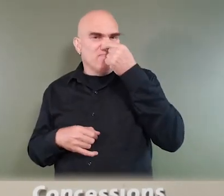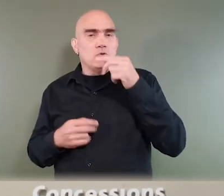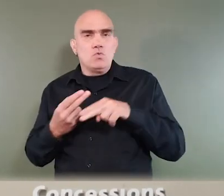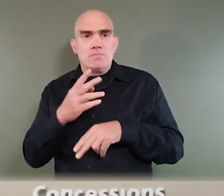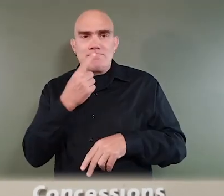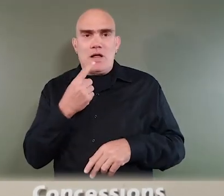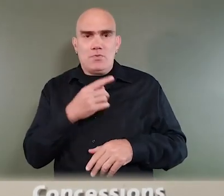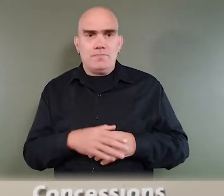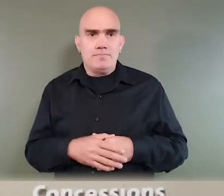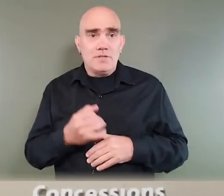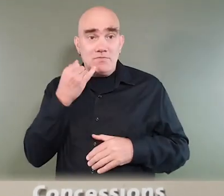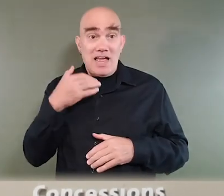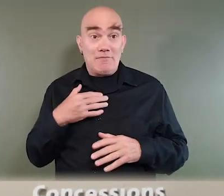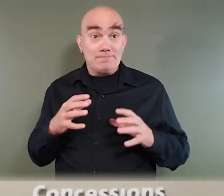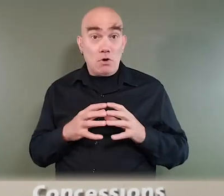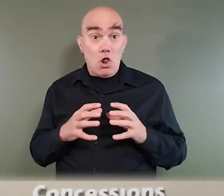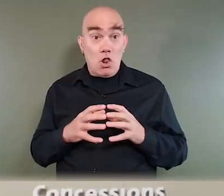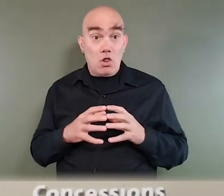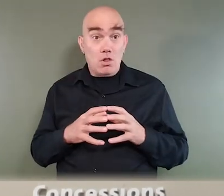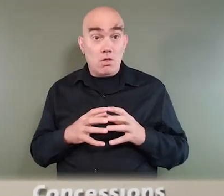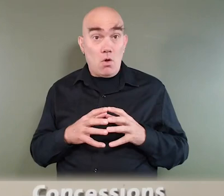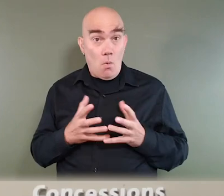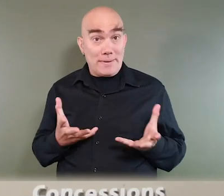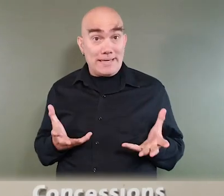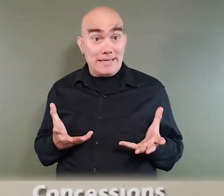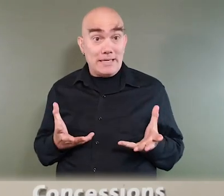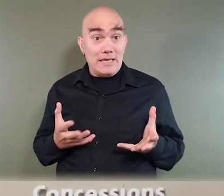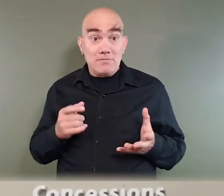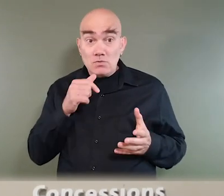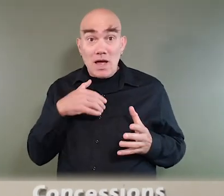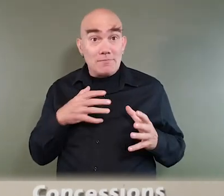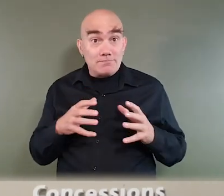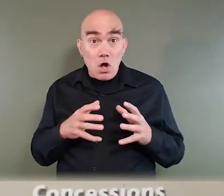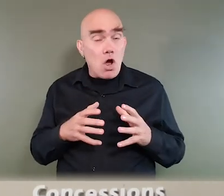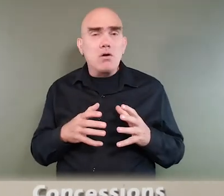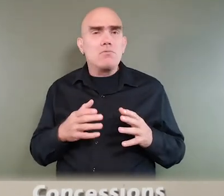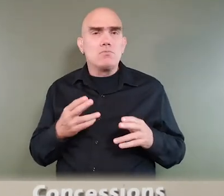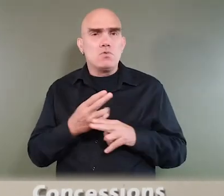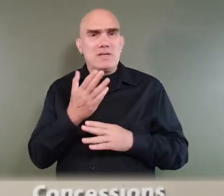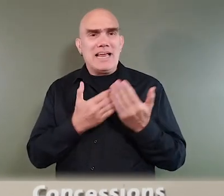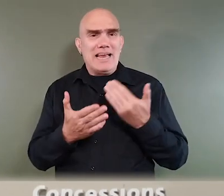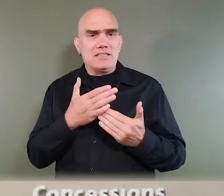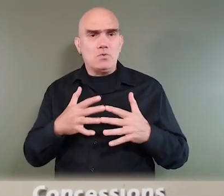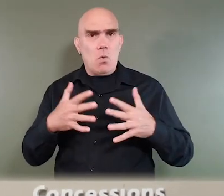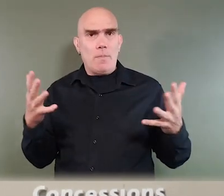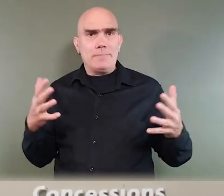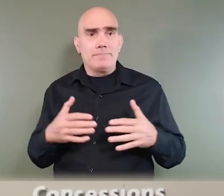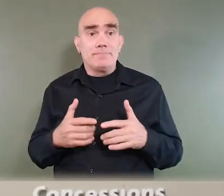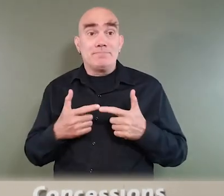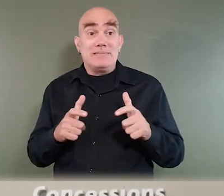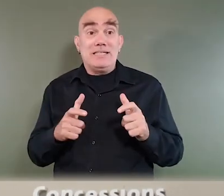ball, open it. And if you don't have a ball, you're going to pretend by opening your hands. Big breath in through the nose.